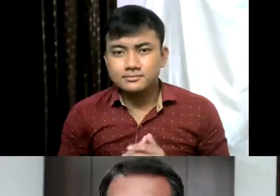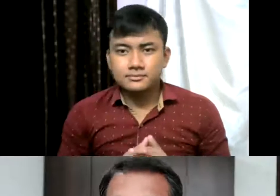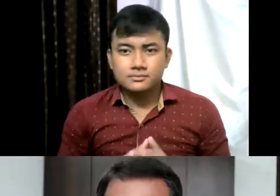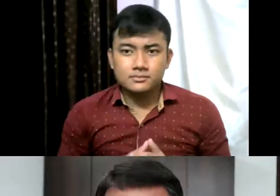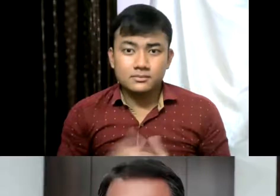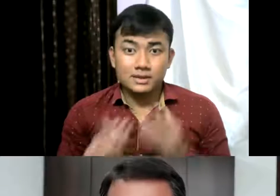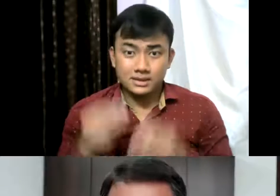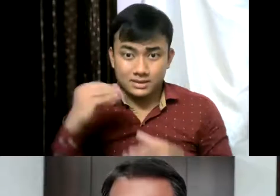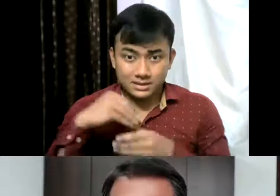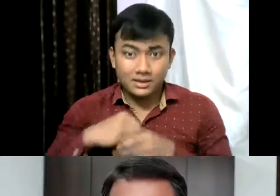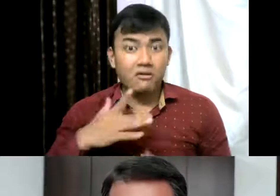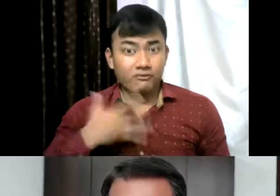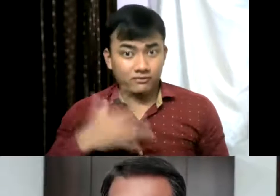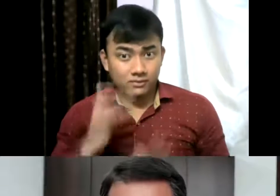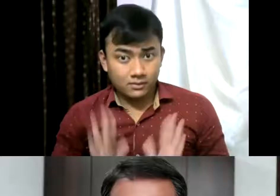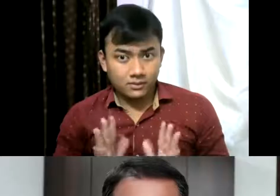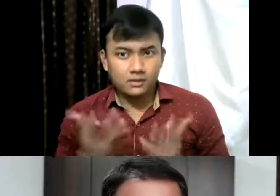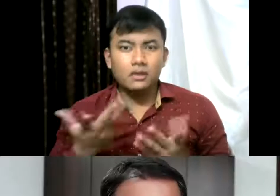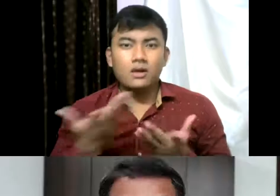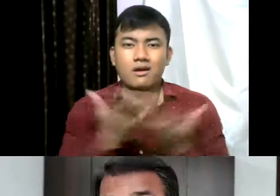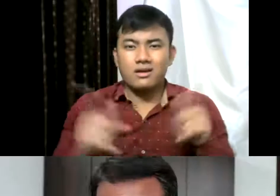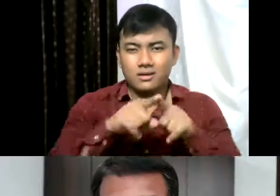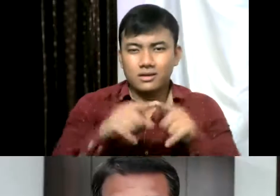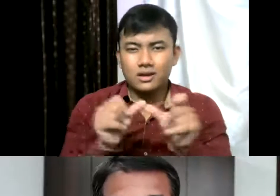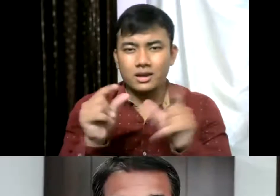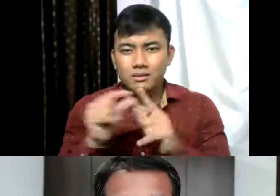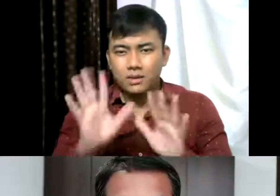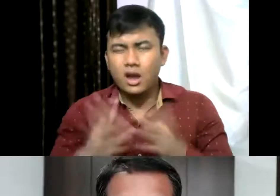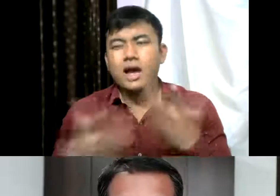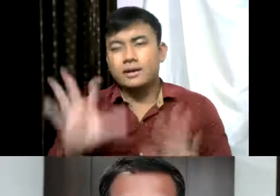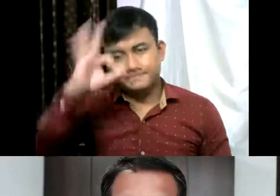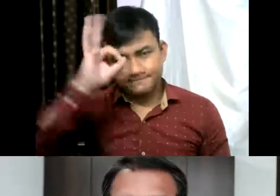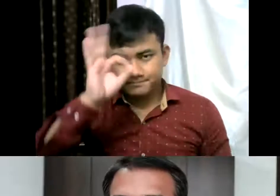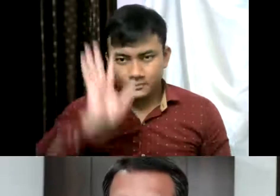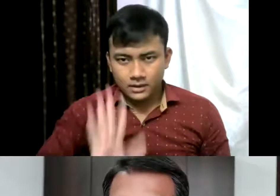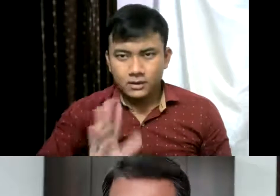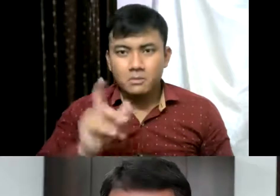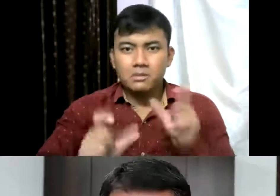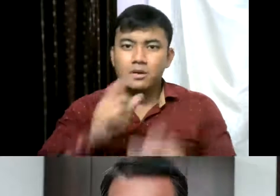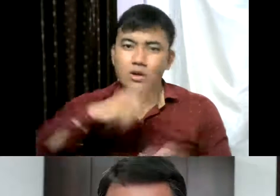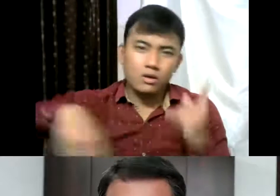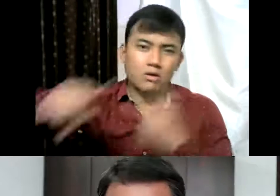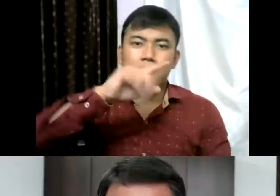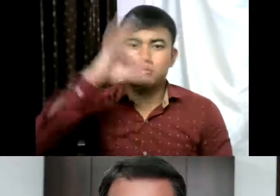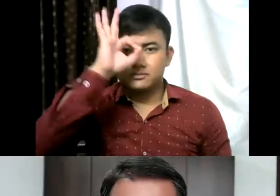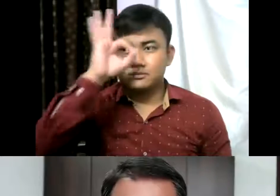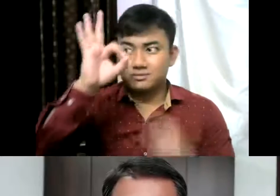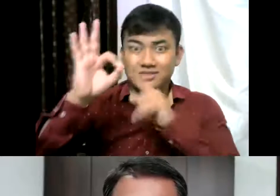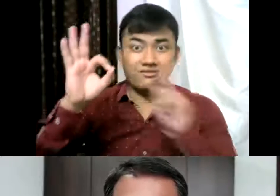of anonymity that dating apps or Instagram, which according to me is the world's primary dating